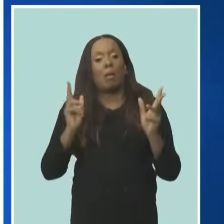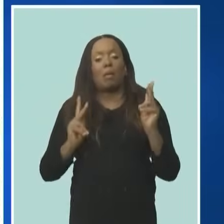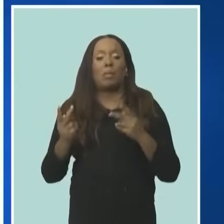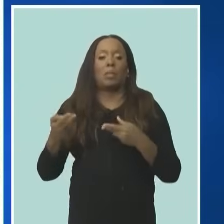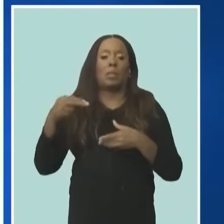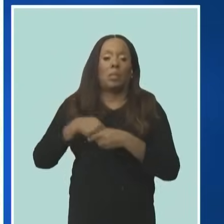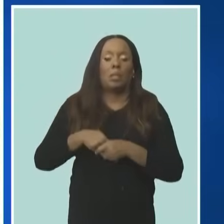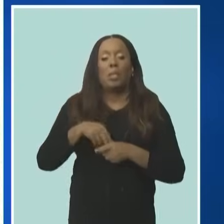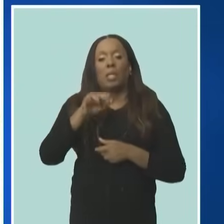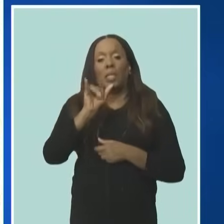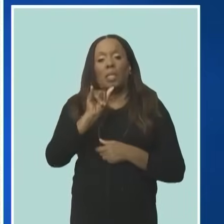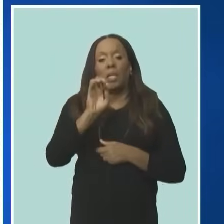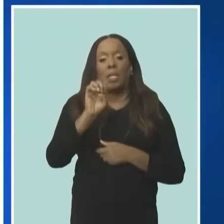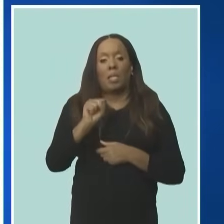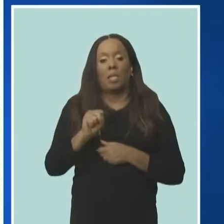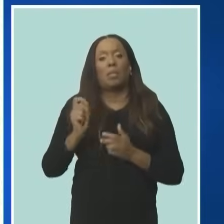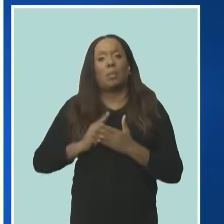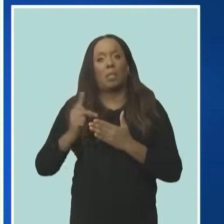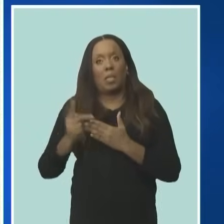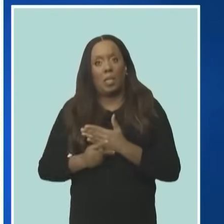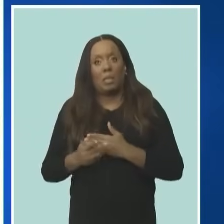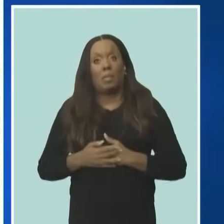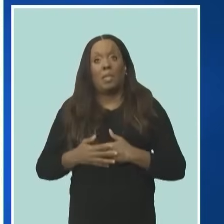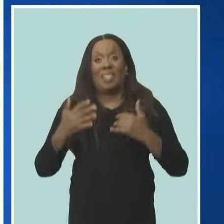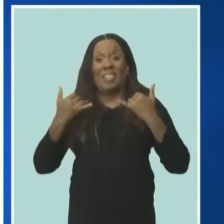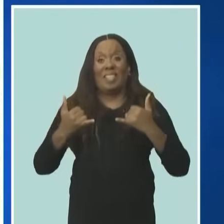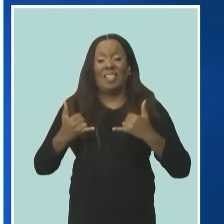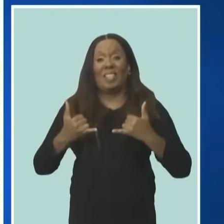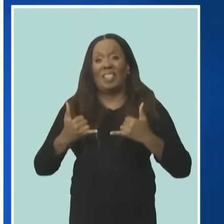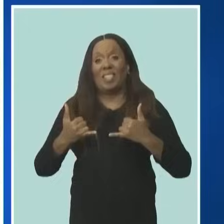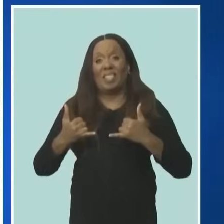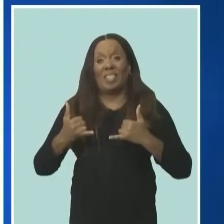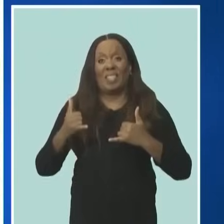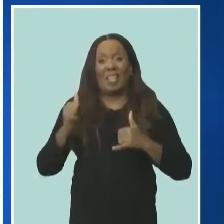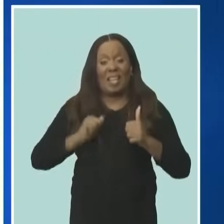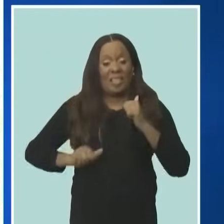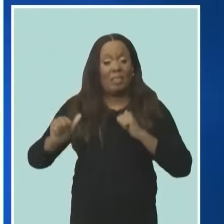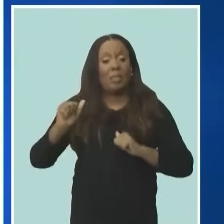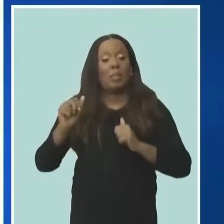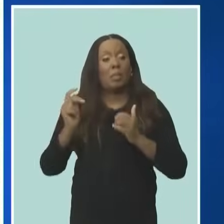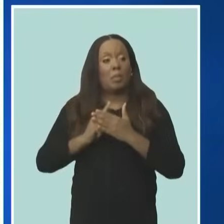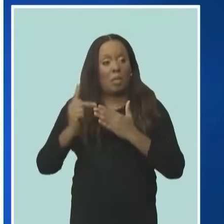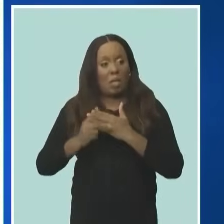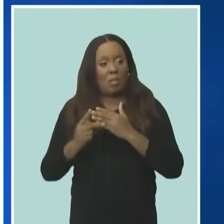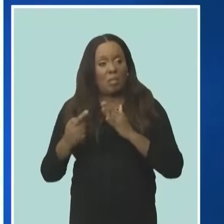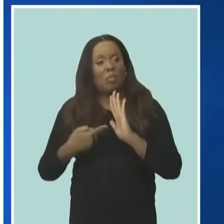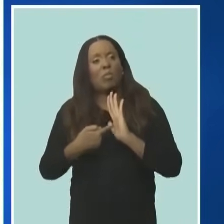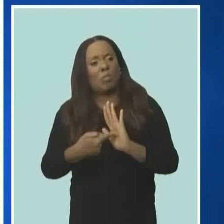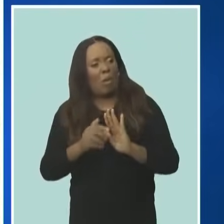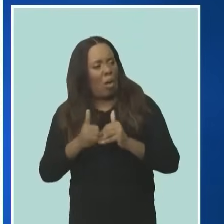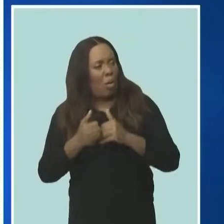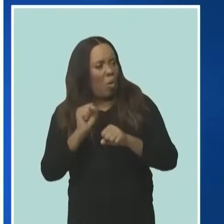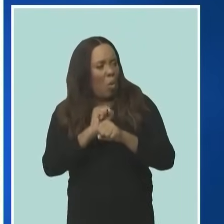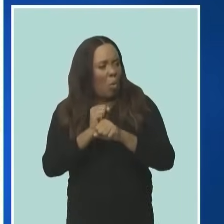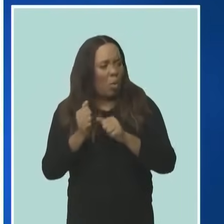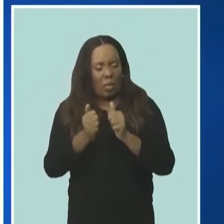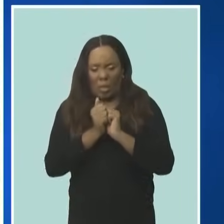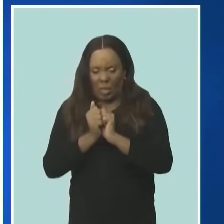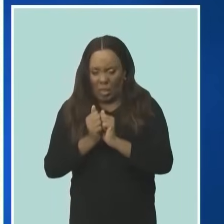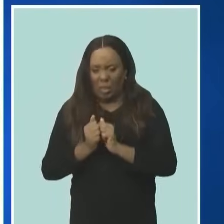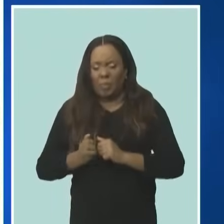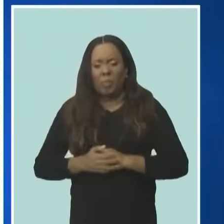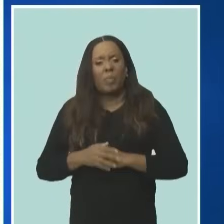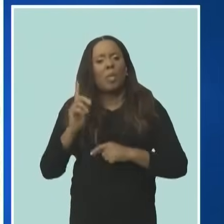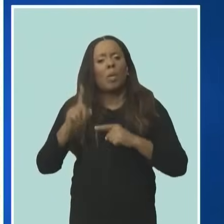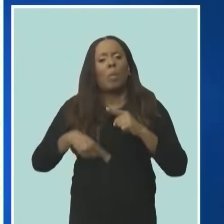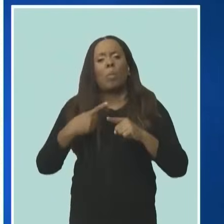especially after completing today's activity, because it shows you how to work in togetherness. And we all know being an entrepreneur, you